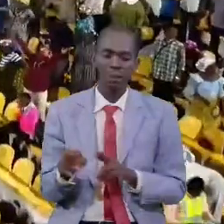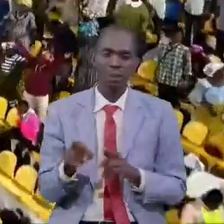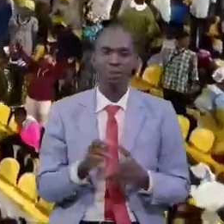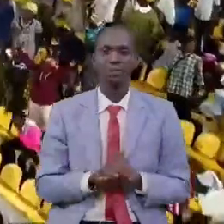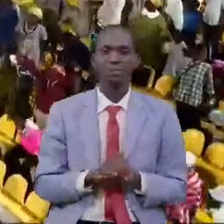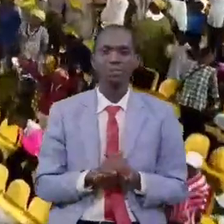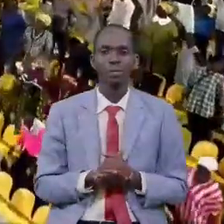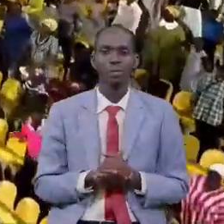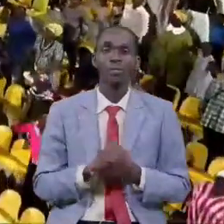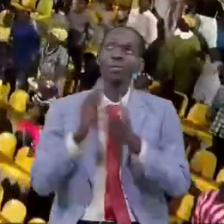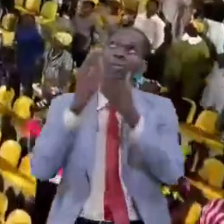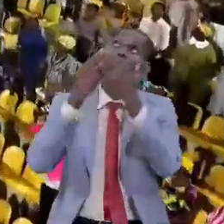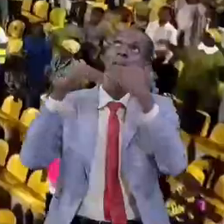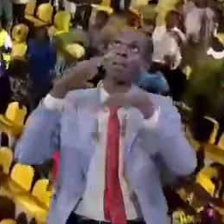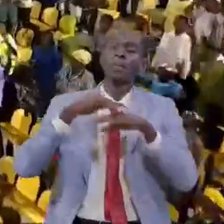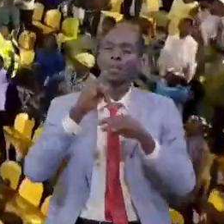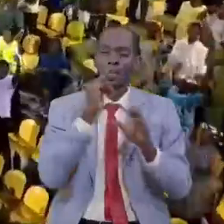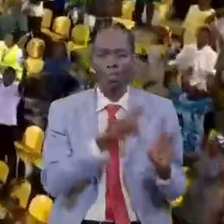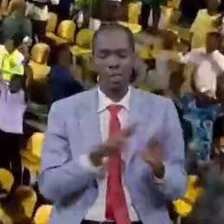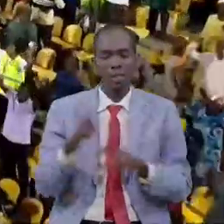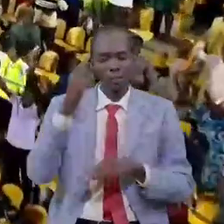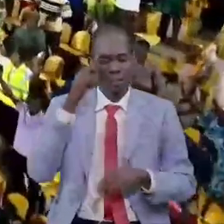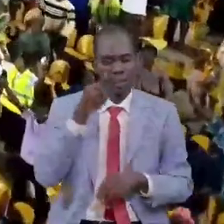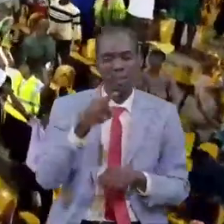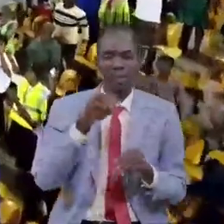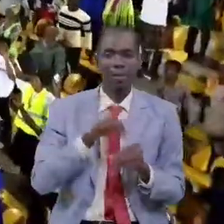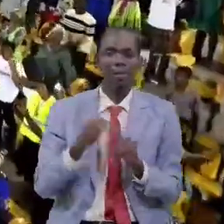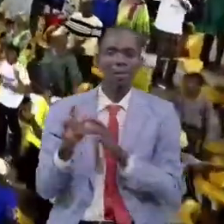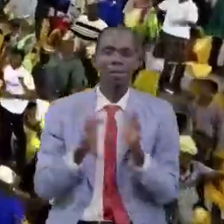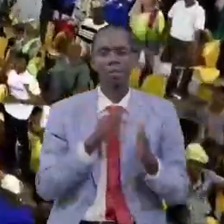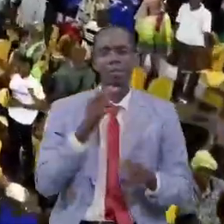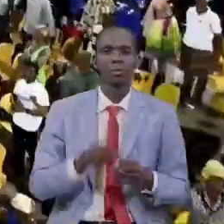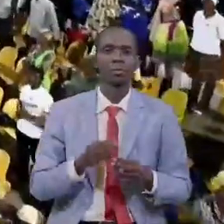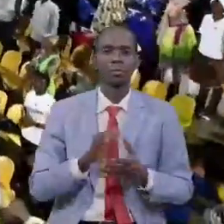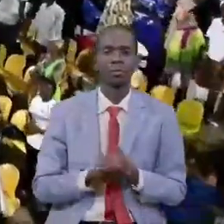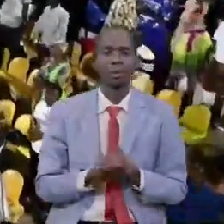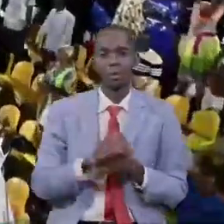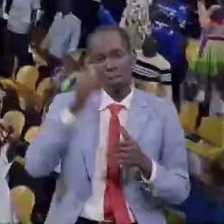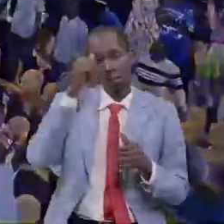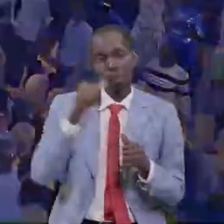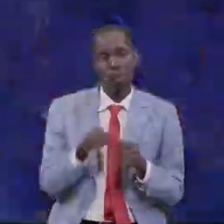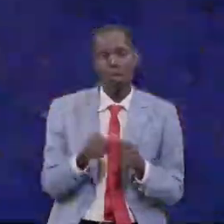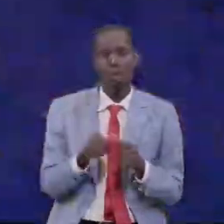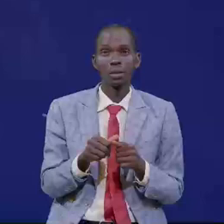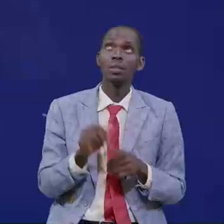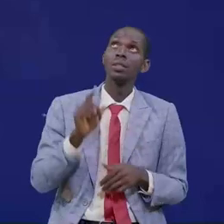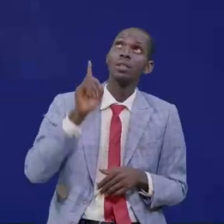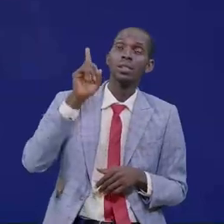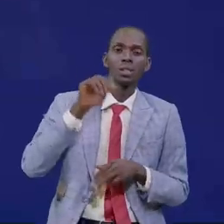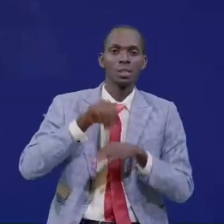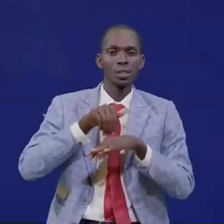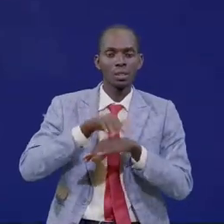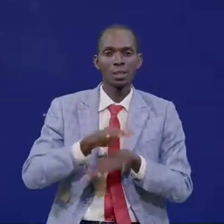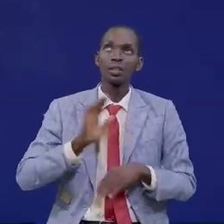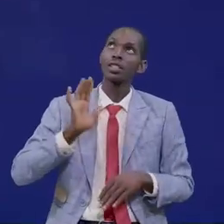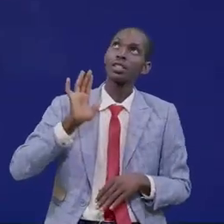Heaven is ready for you. Le ciel est prêt pour vous. Remember, he sent his word. Rappelez-vous